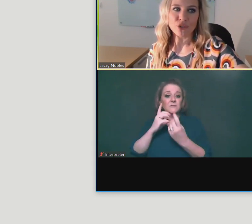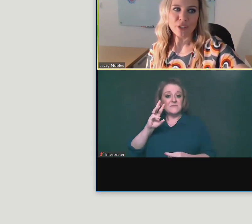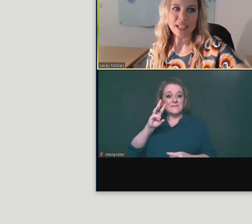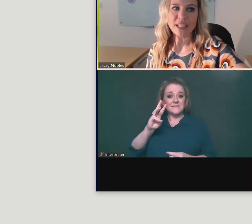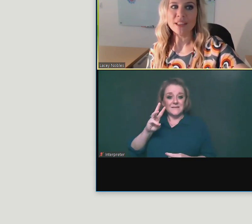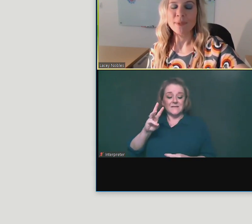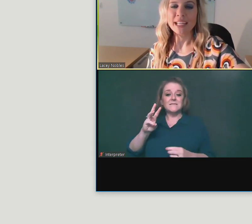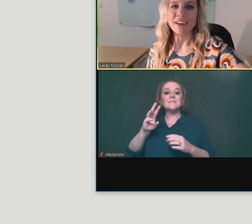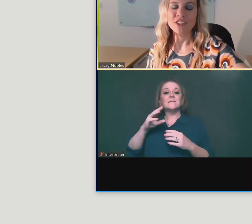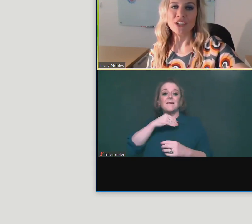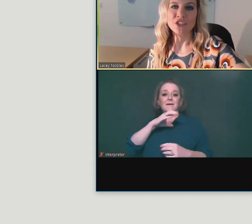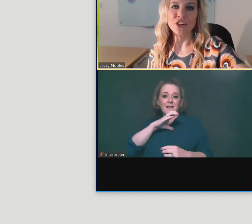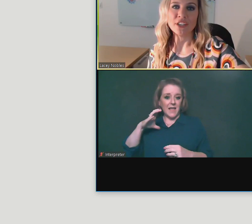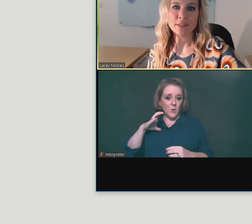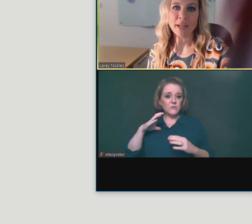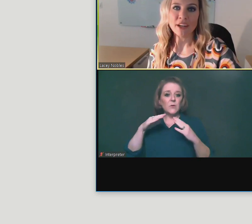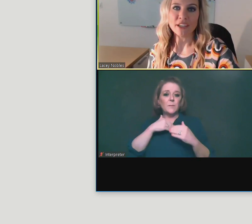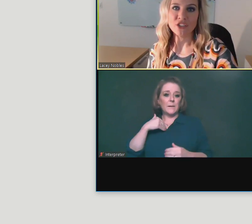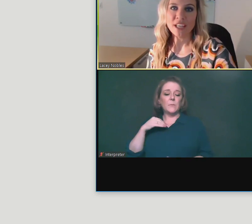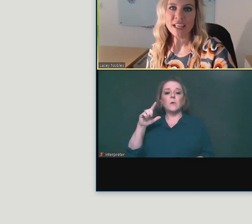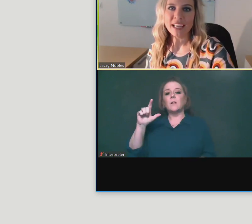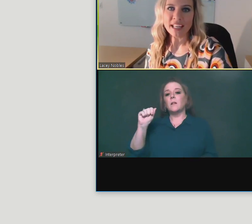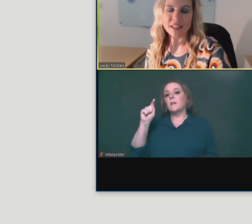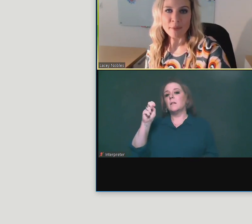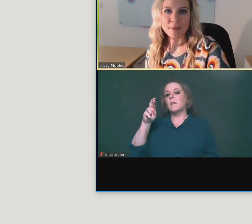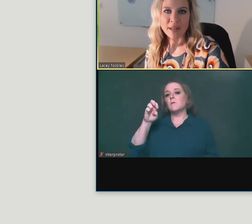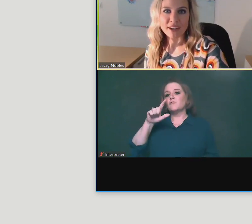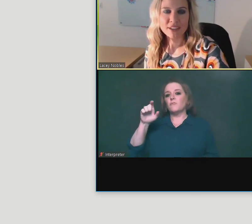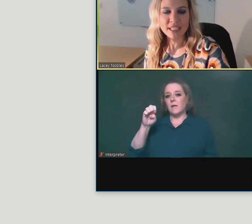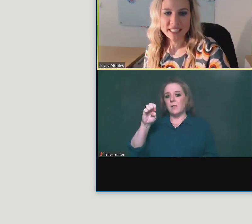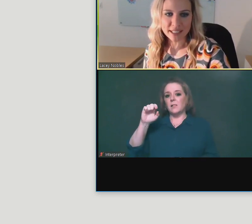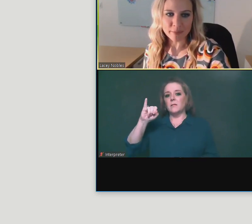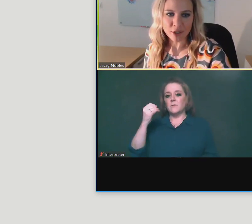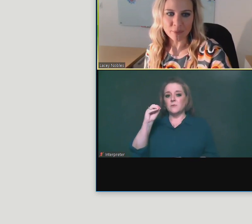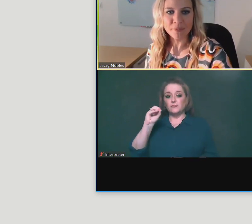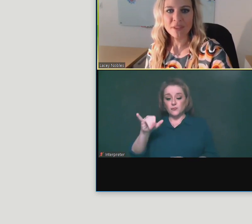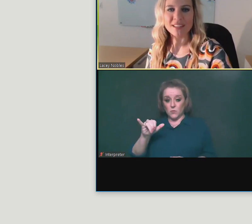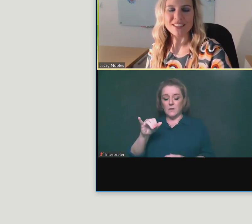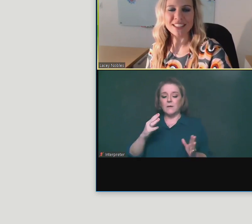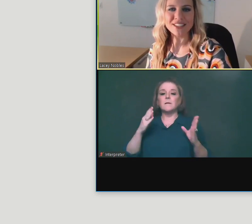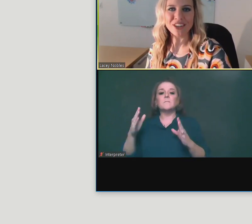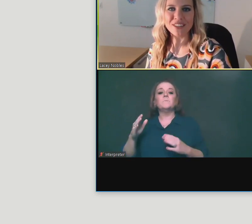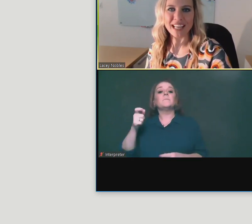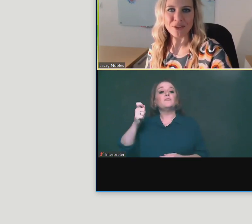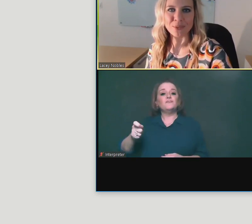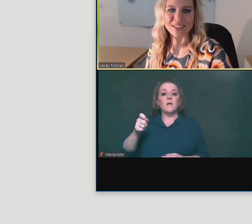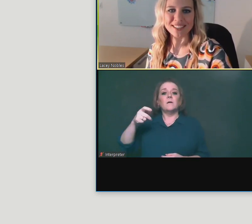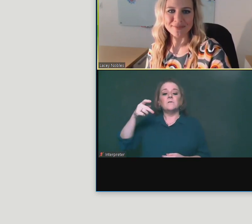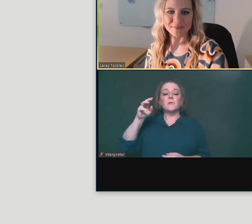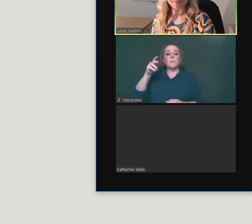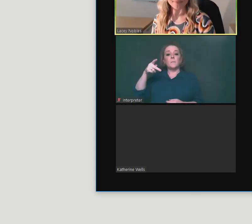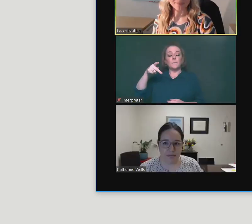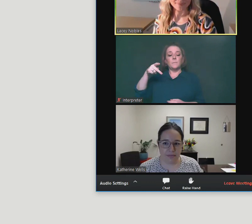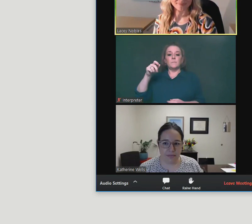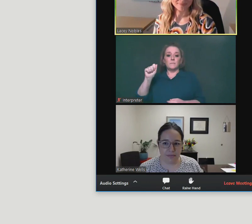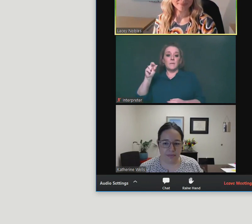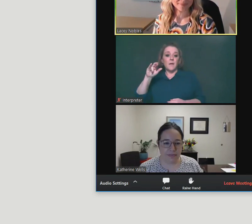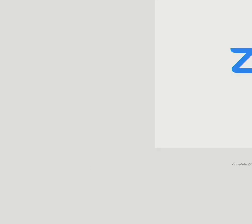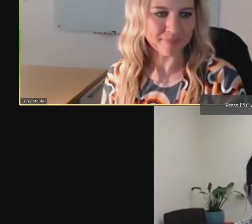Luttrell Joy, Lubbock County Judge Curtis Parish, and Lubbock Mayor Dan Pope. So let's start with Kathryn Wells.